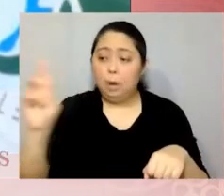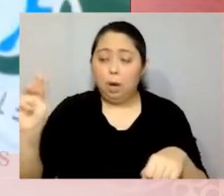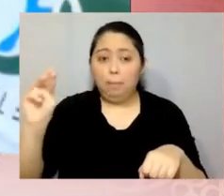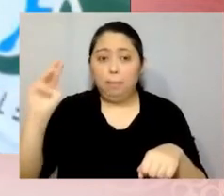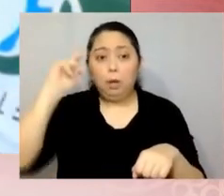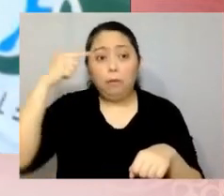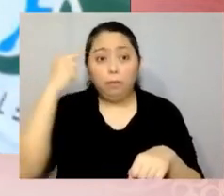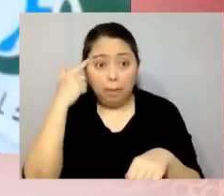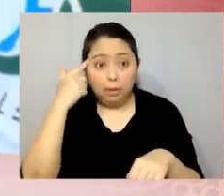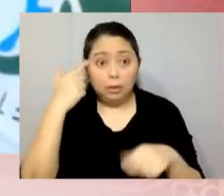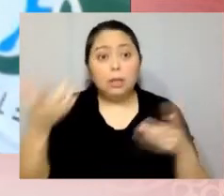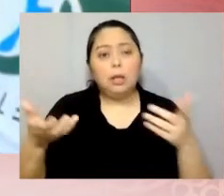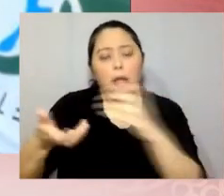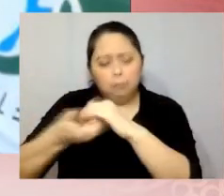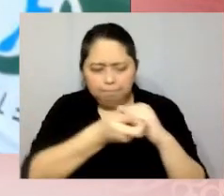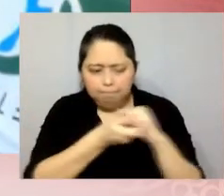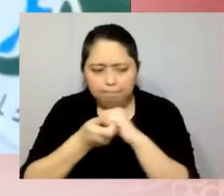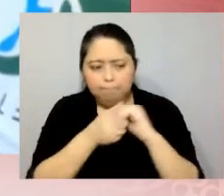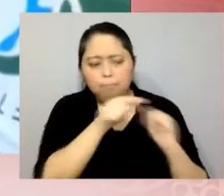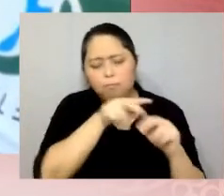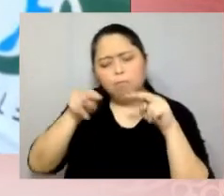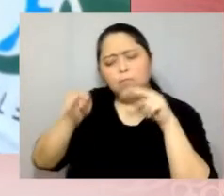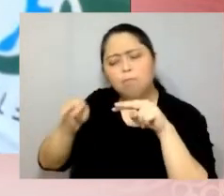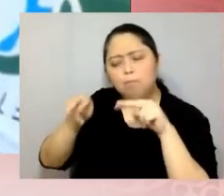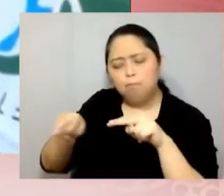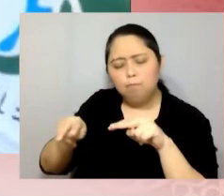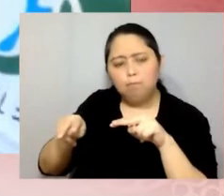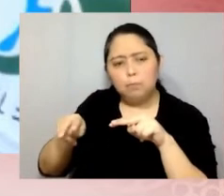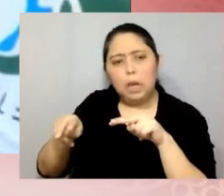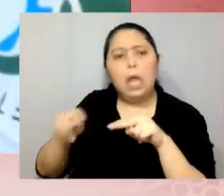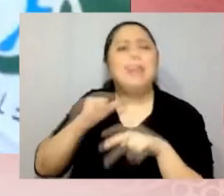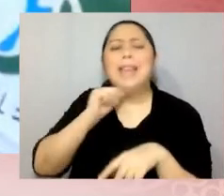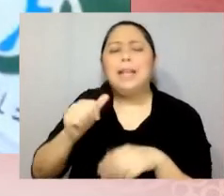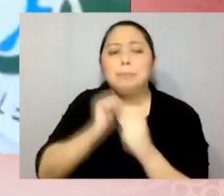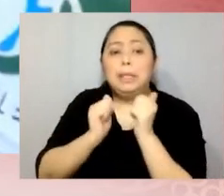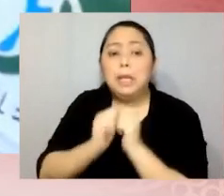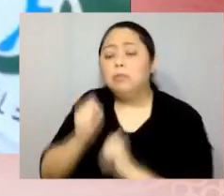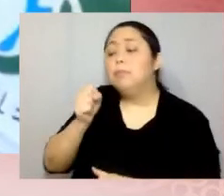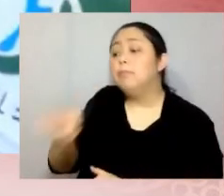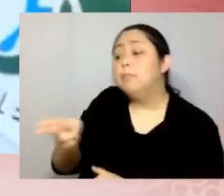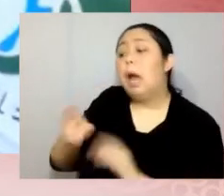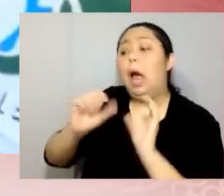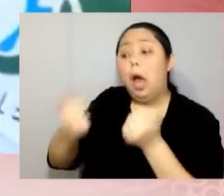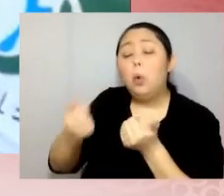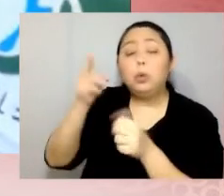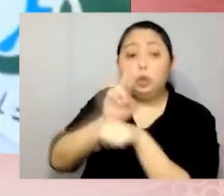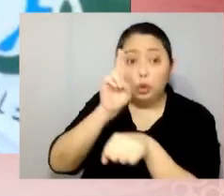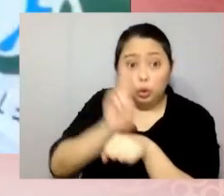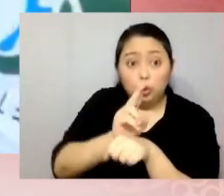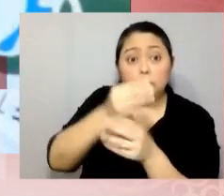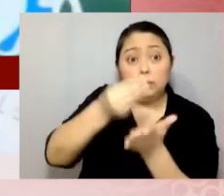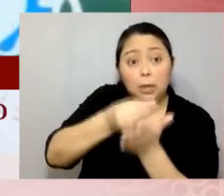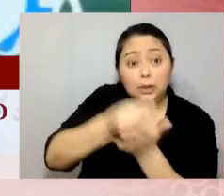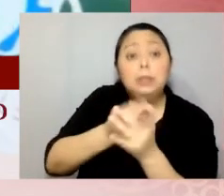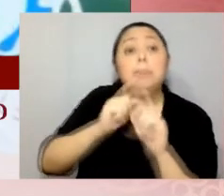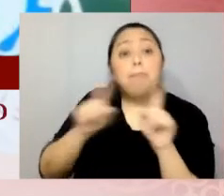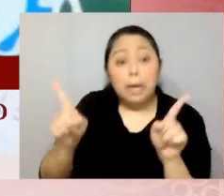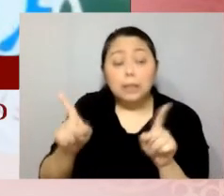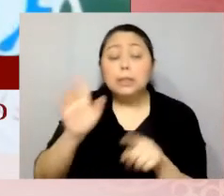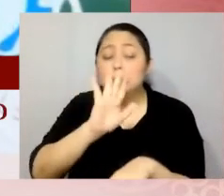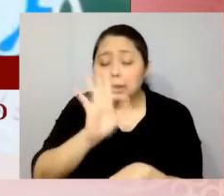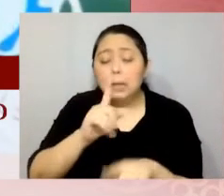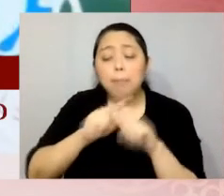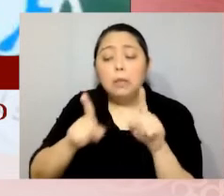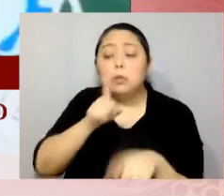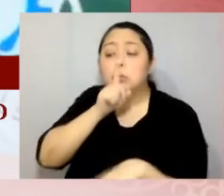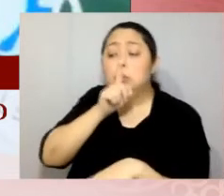BARM, not really to dictate what the funds would be used, but again, to